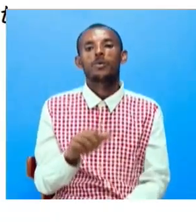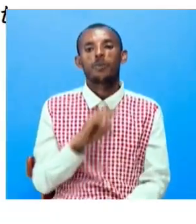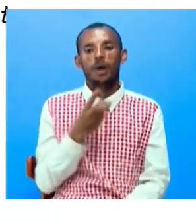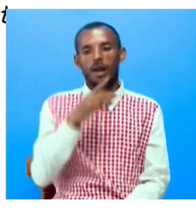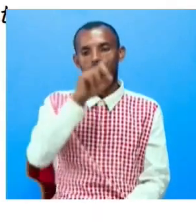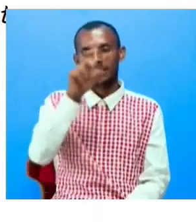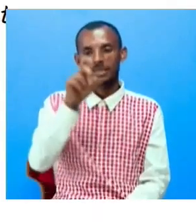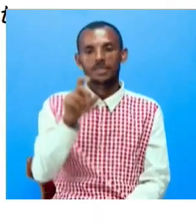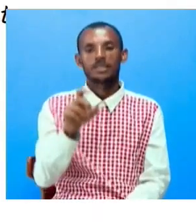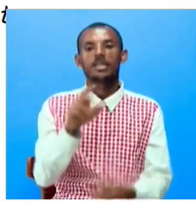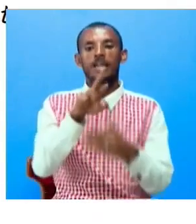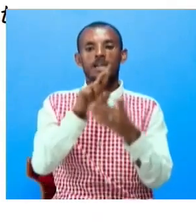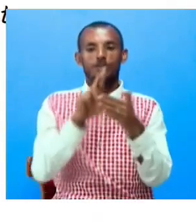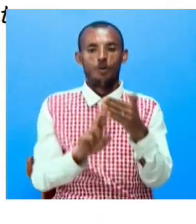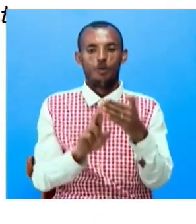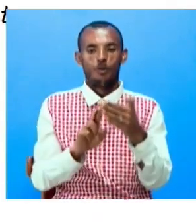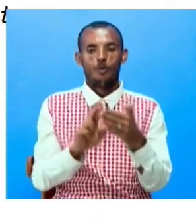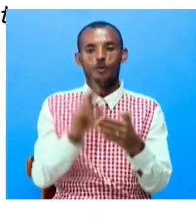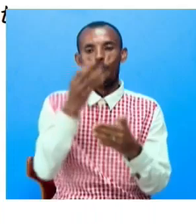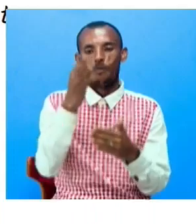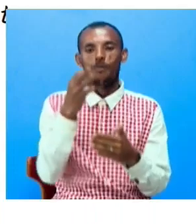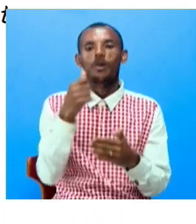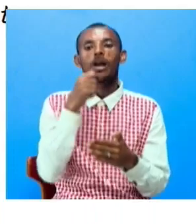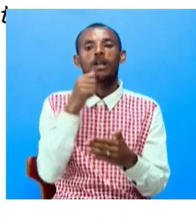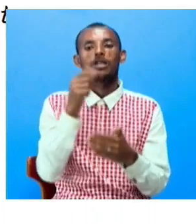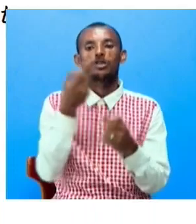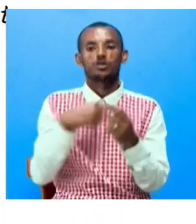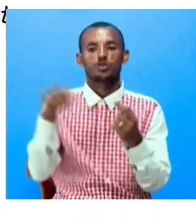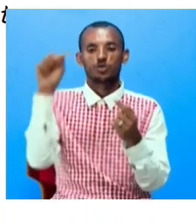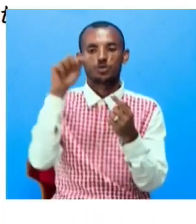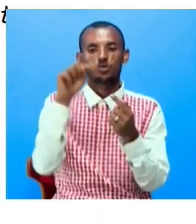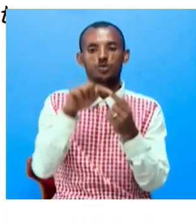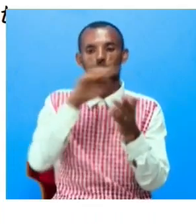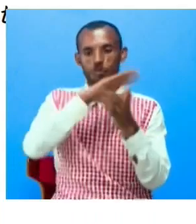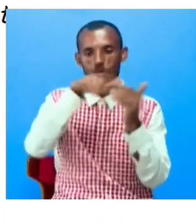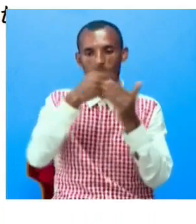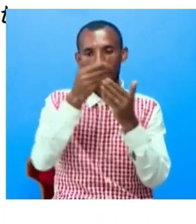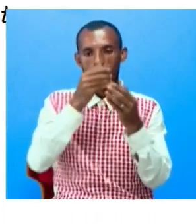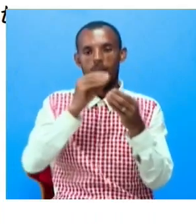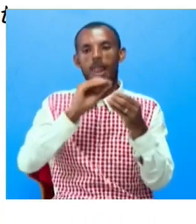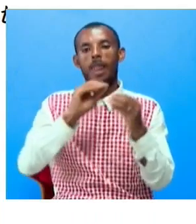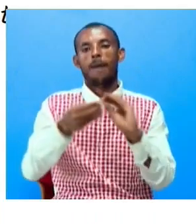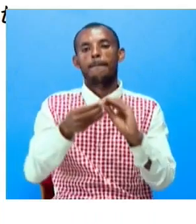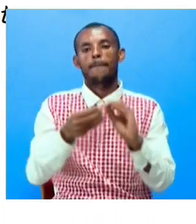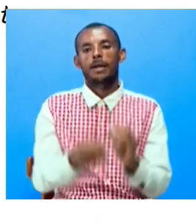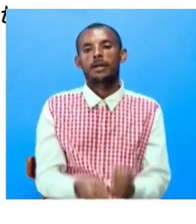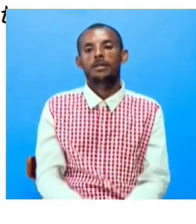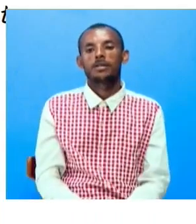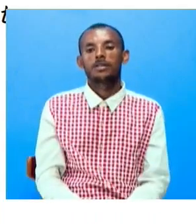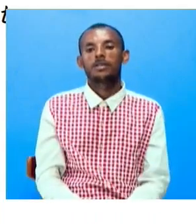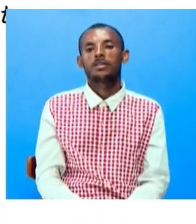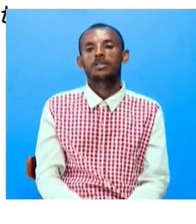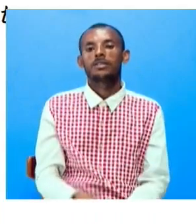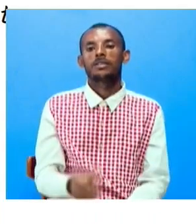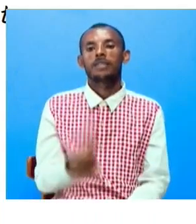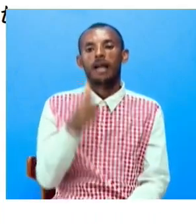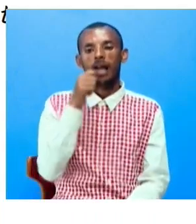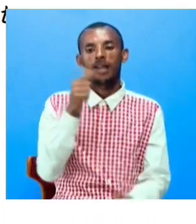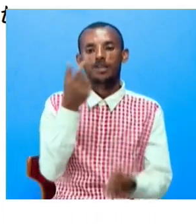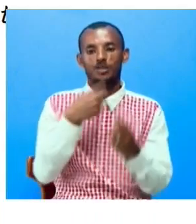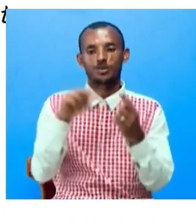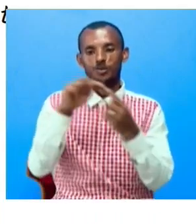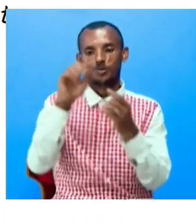of girls to total number. Girls to total number